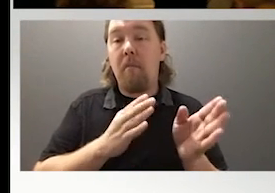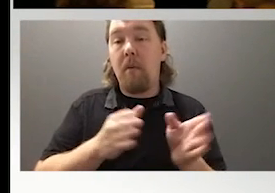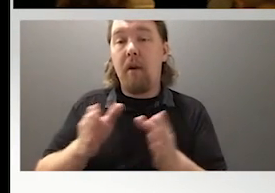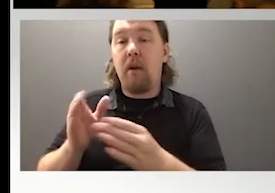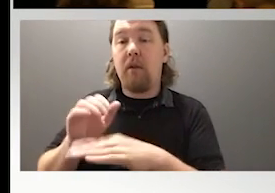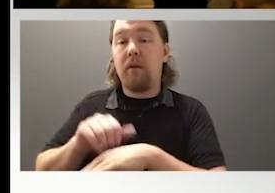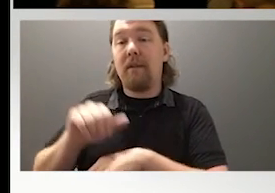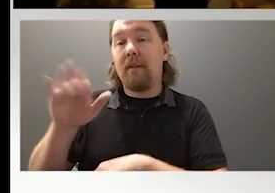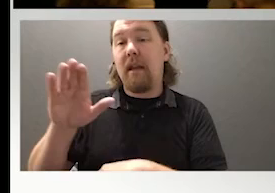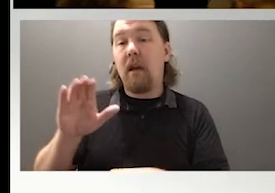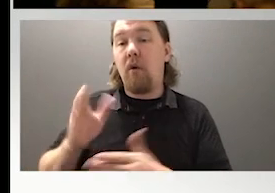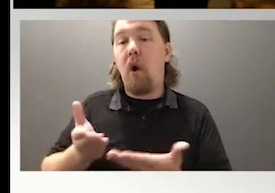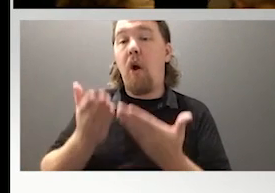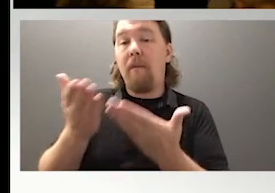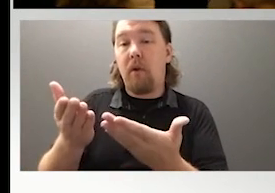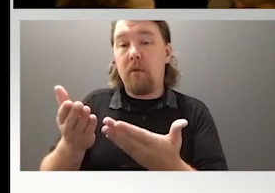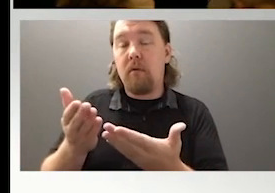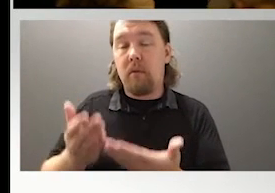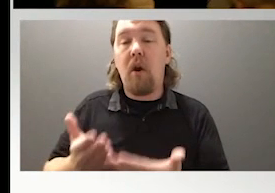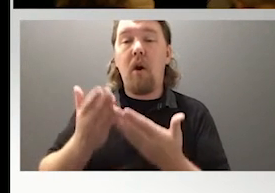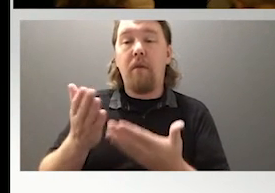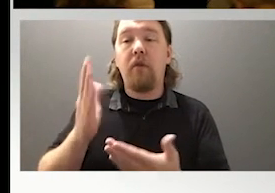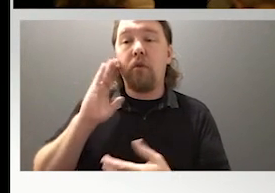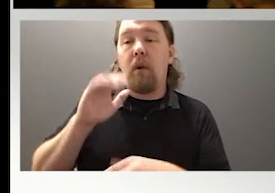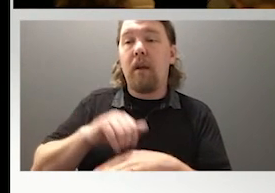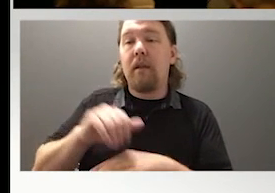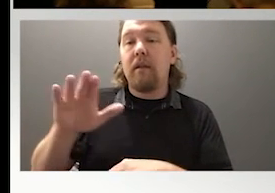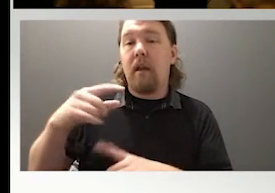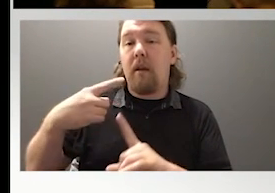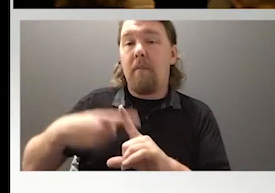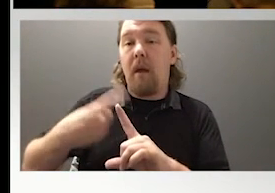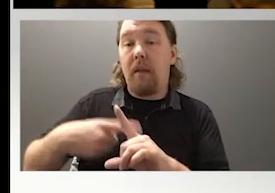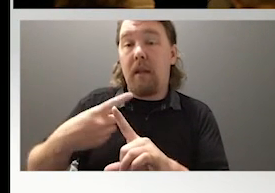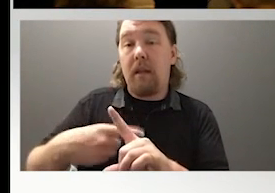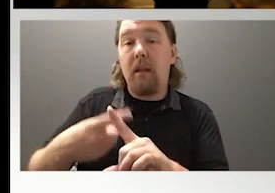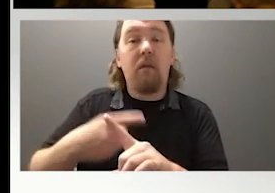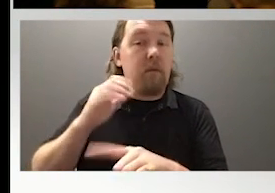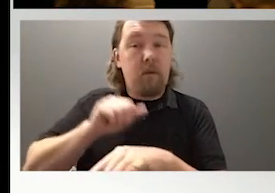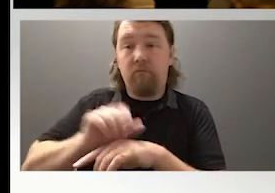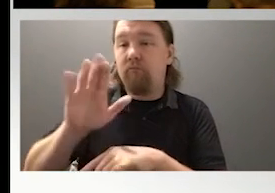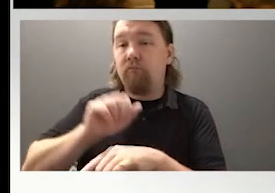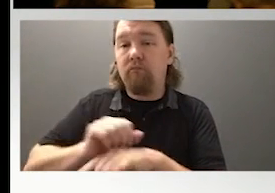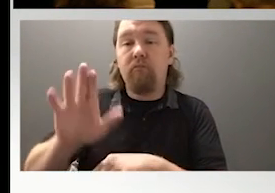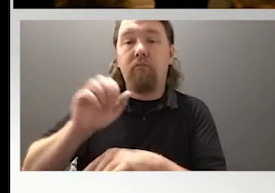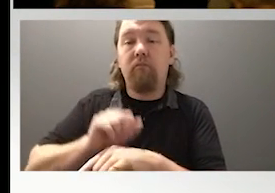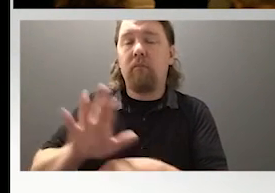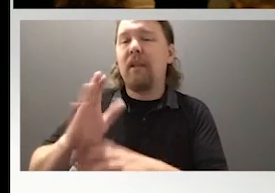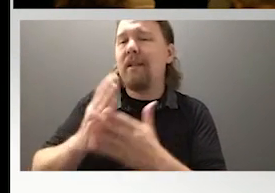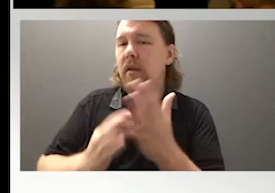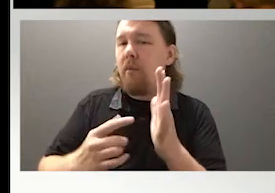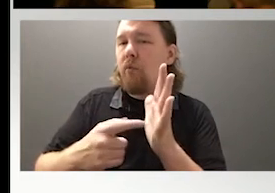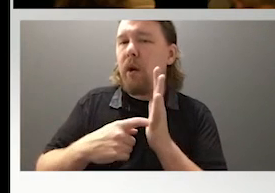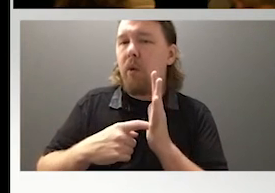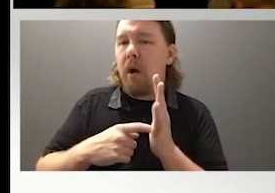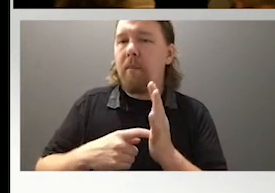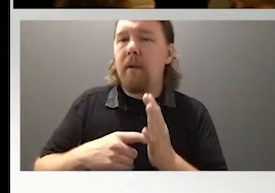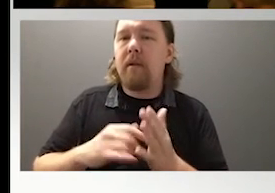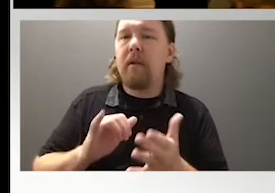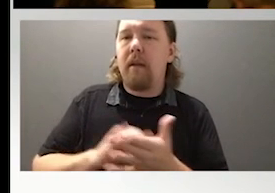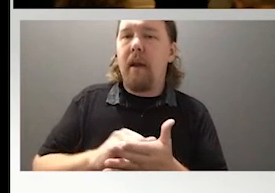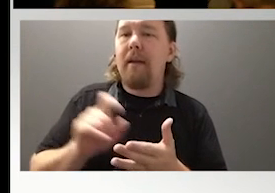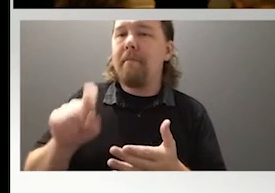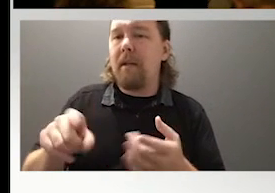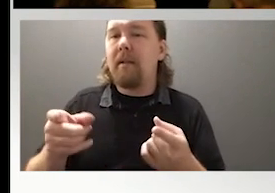offers. Those offers are going to go out on a monthly basis. There are some requirements that need to